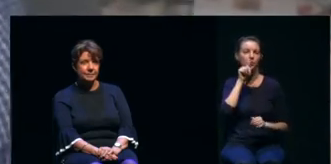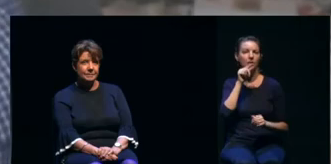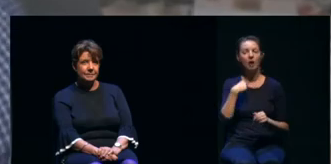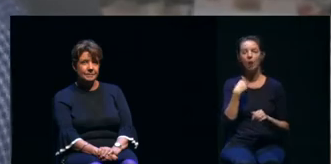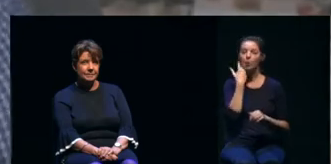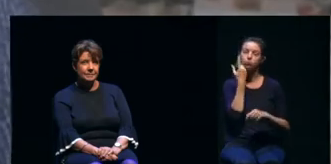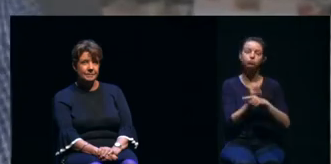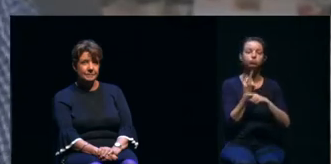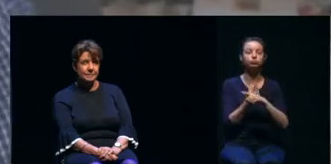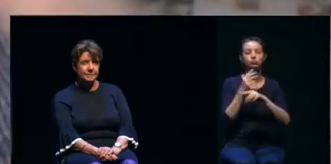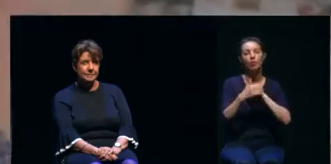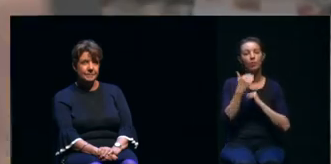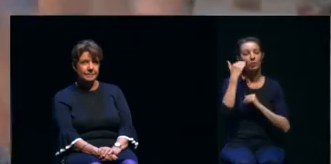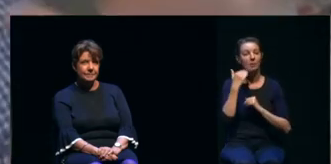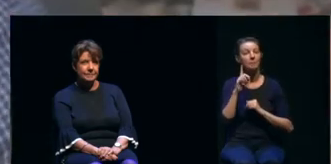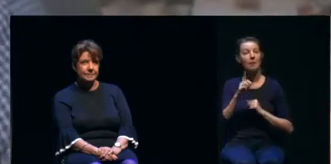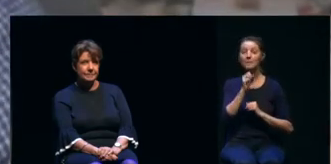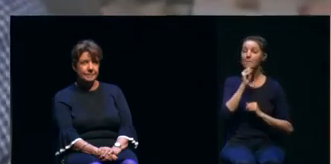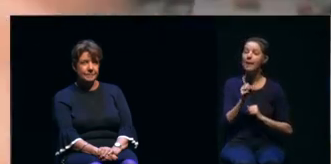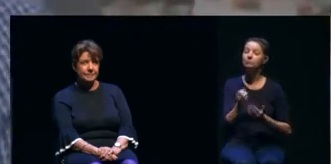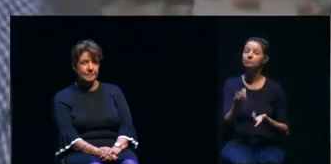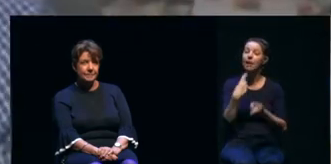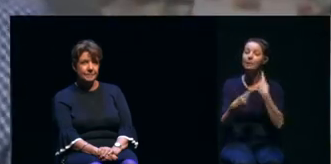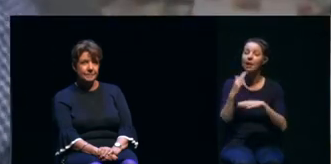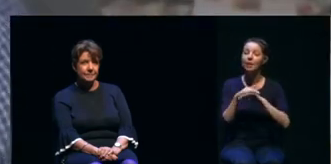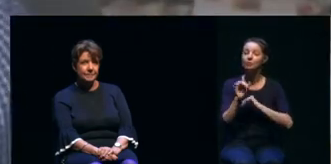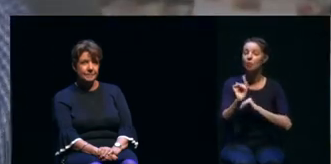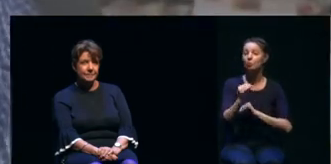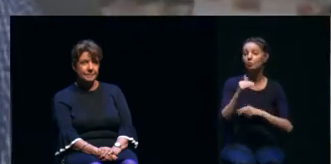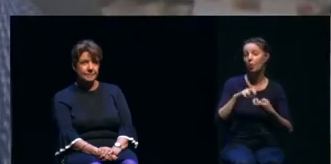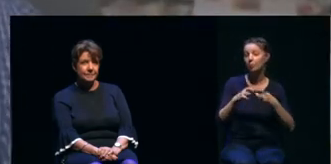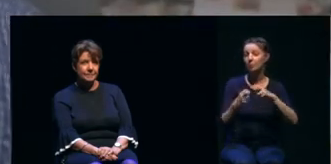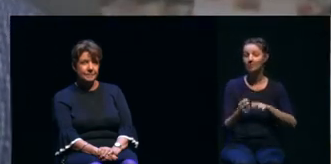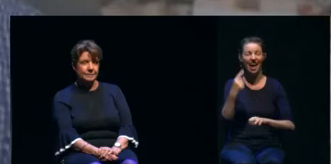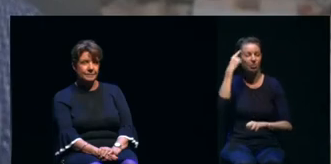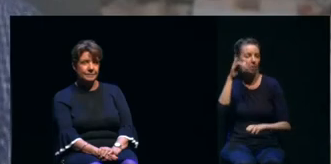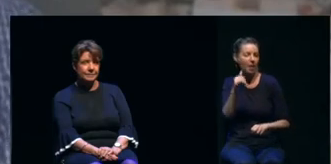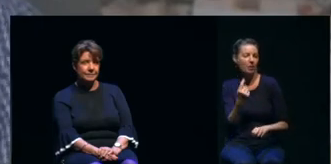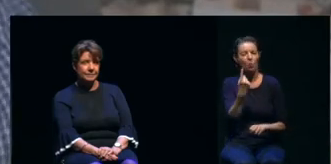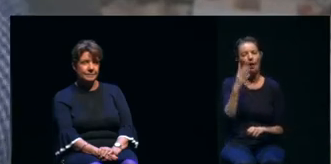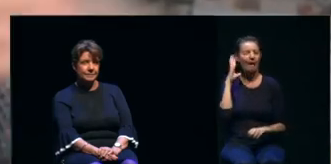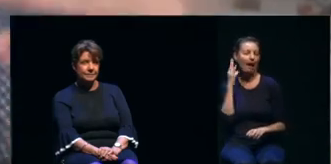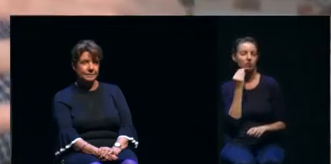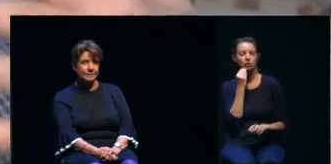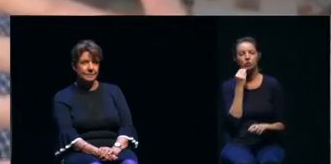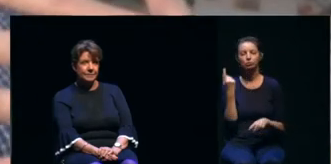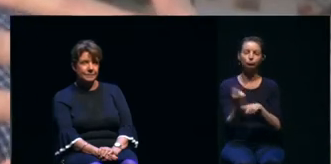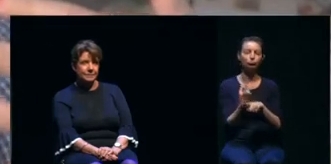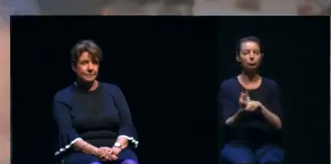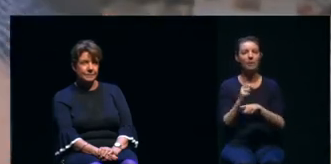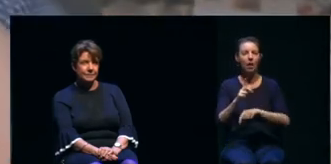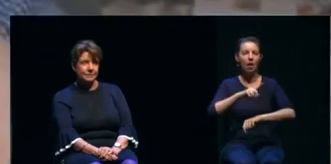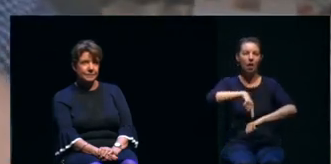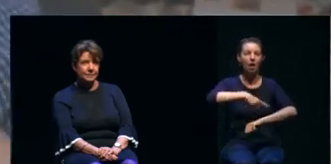problems of women, but lovely men of Twitter, tell me about your problems. And I thought we'd have an afternoon sort of tossing this around, but it went on for